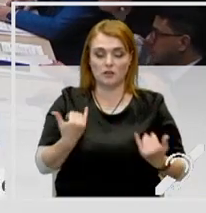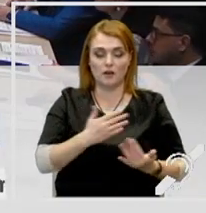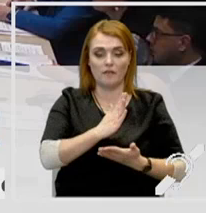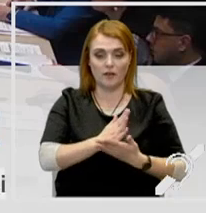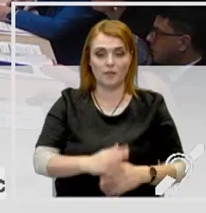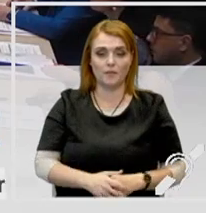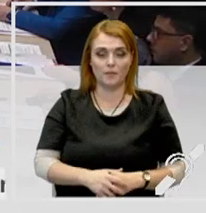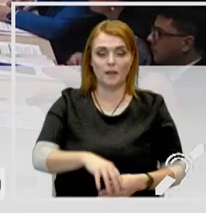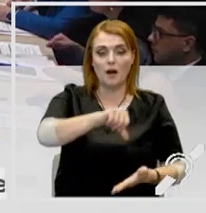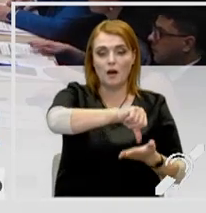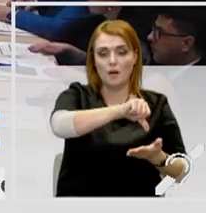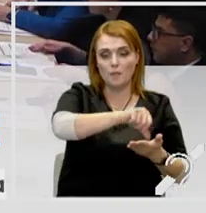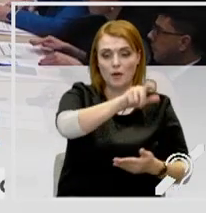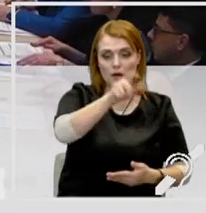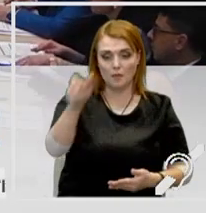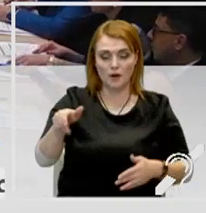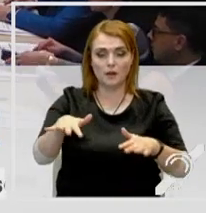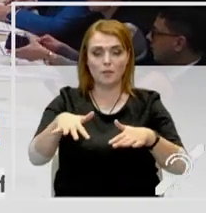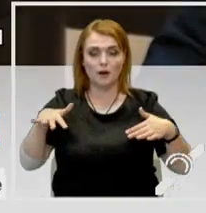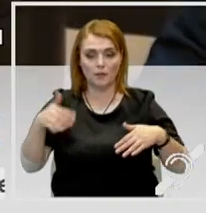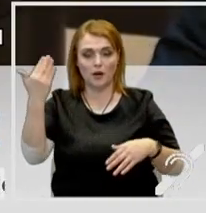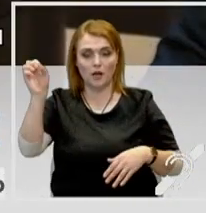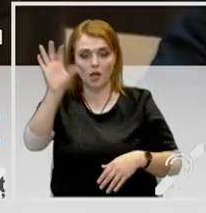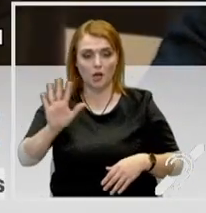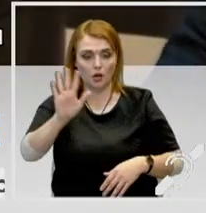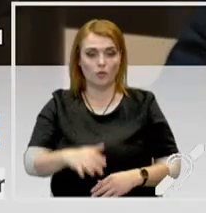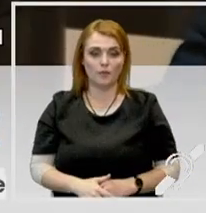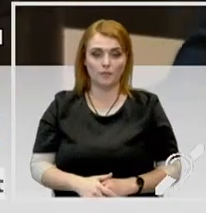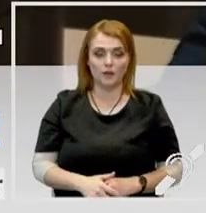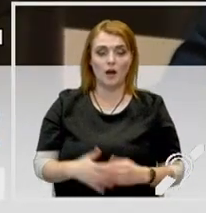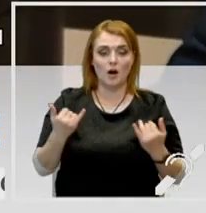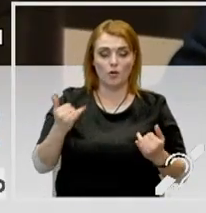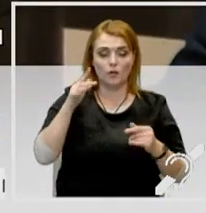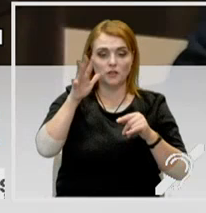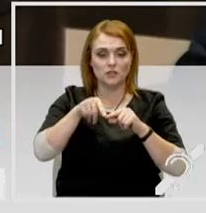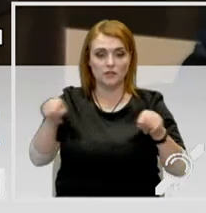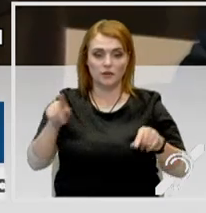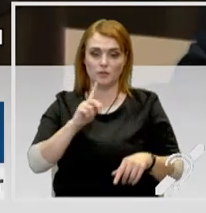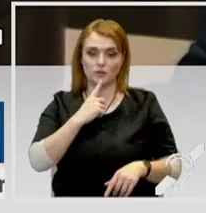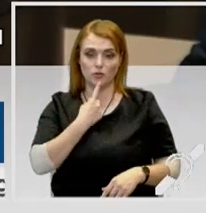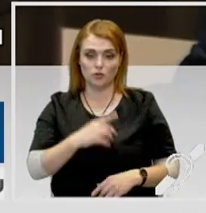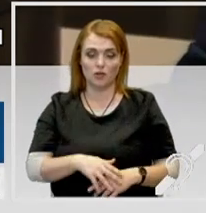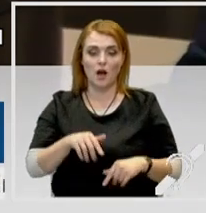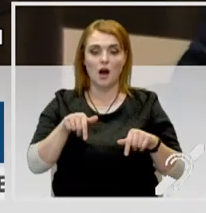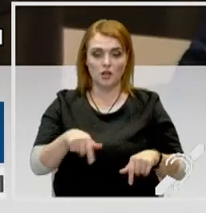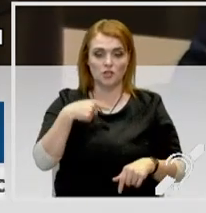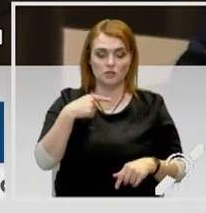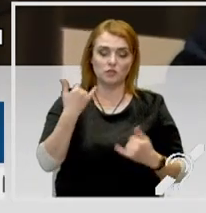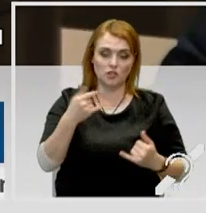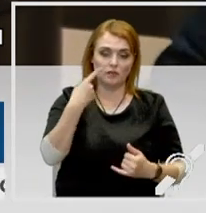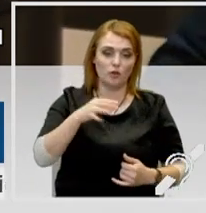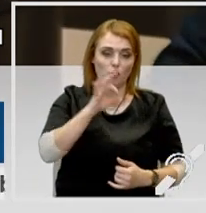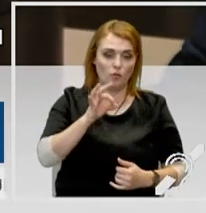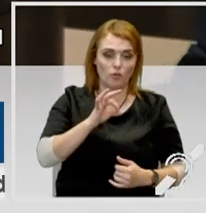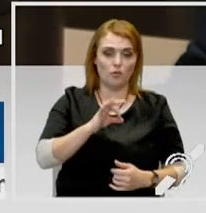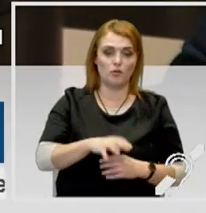Membrii ai Parlamentelor Inițiativei Centrale Europene. Now in these difficult times, and when I say difficult this